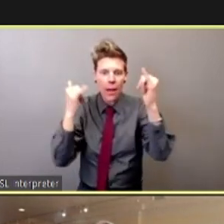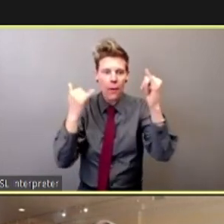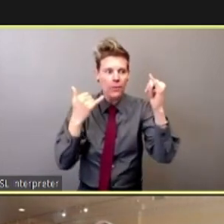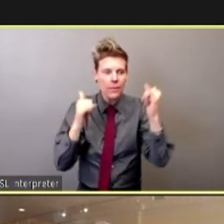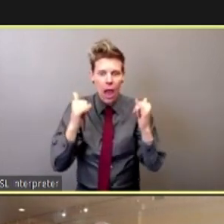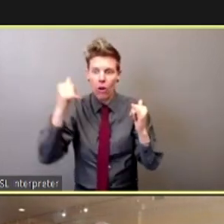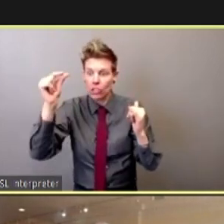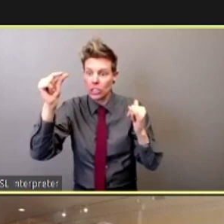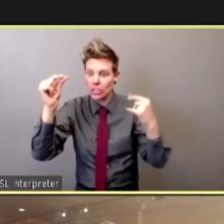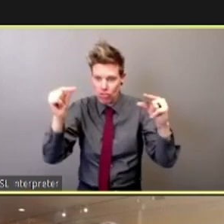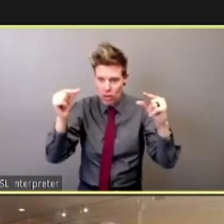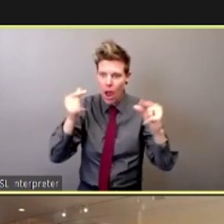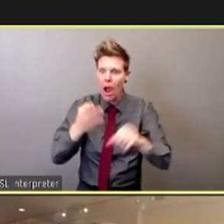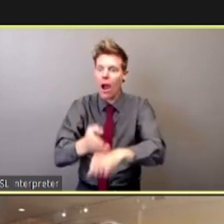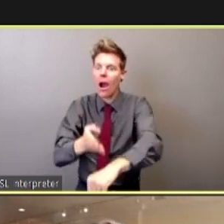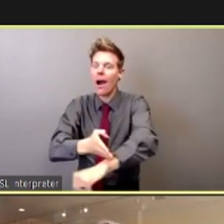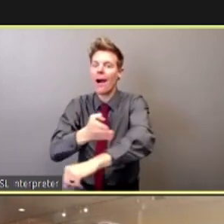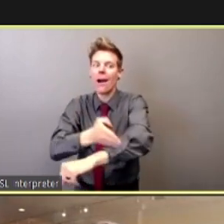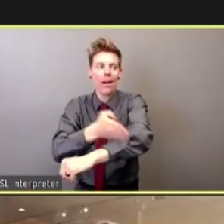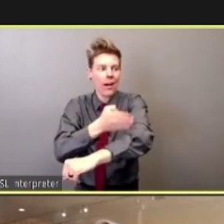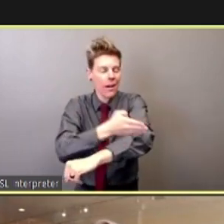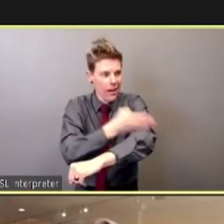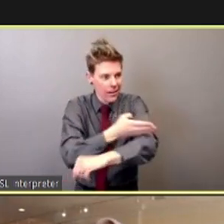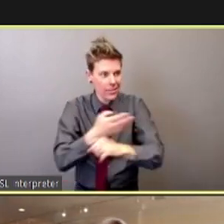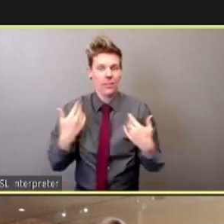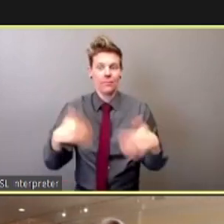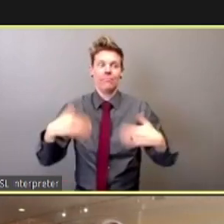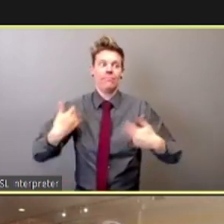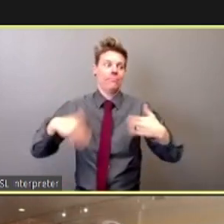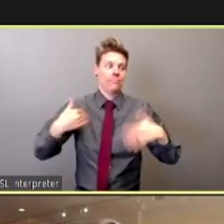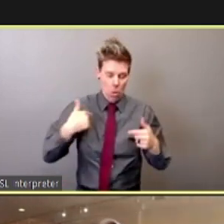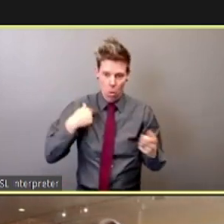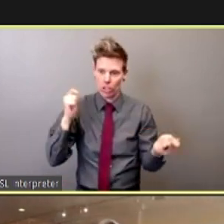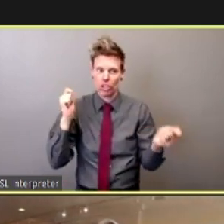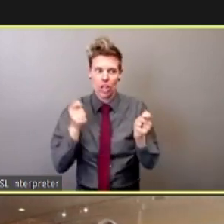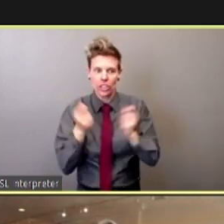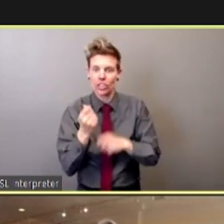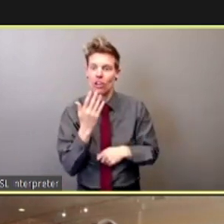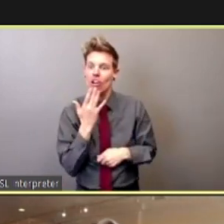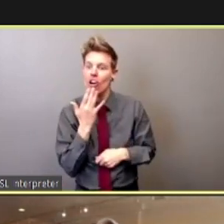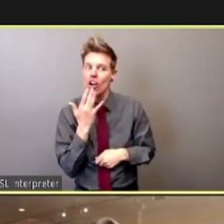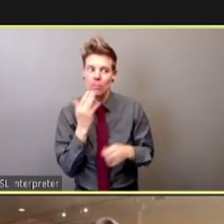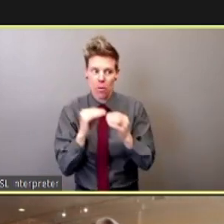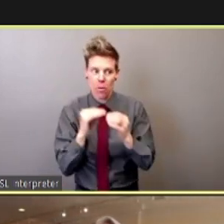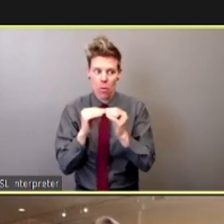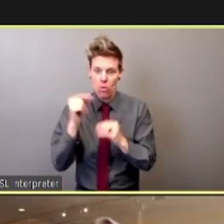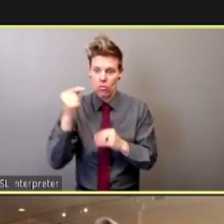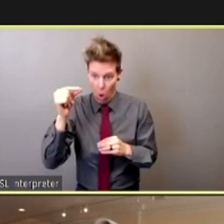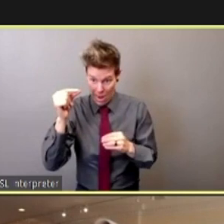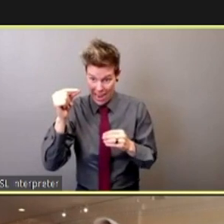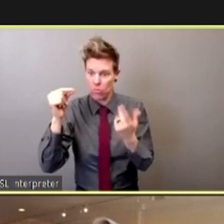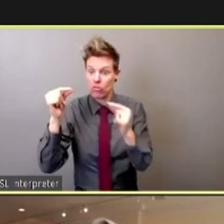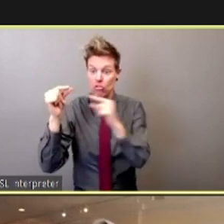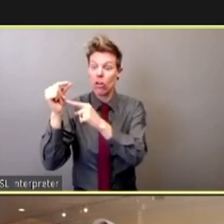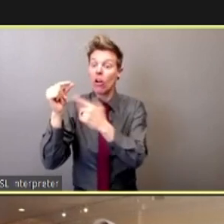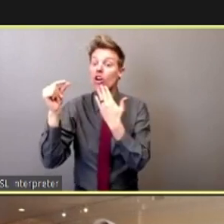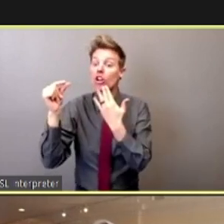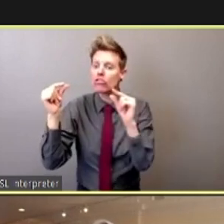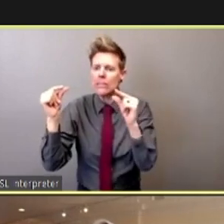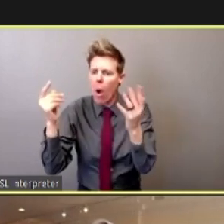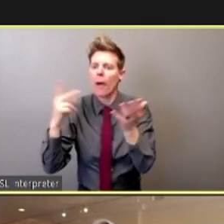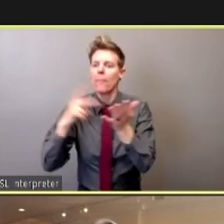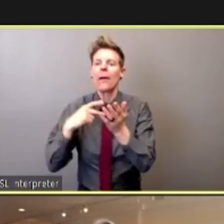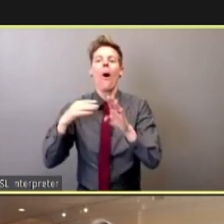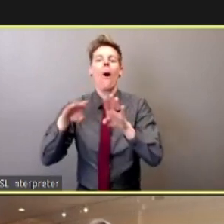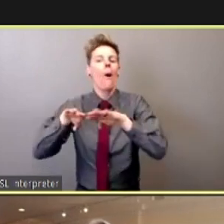every time we get closer or get to green, it means that more things are open. It means that we can take a little more risk because